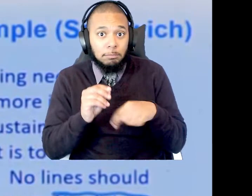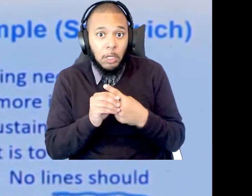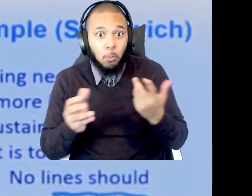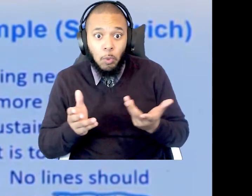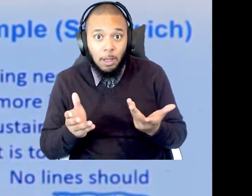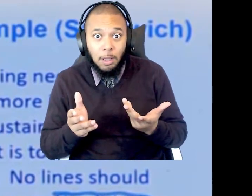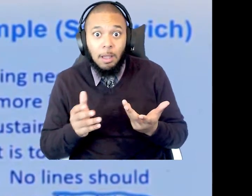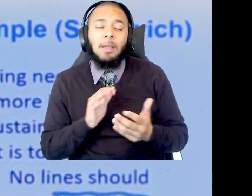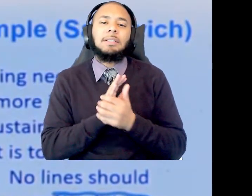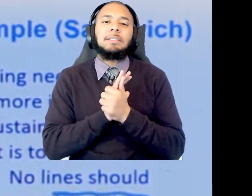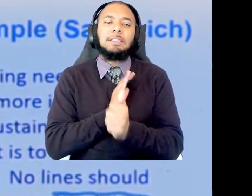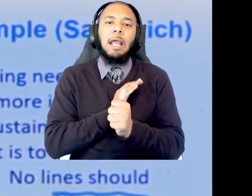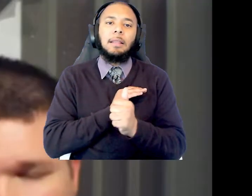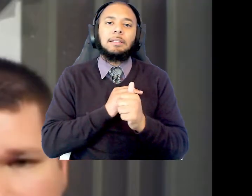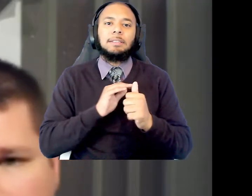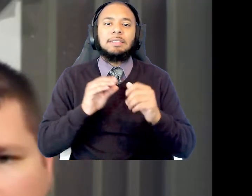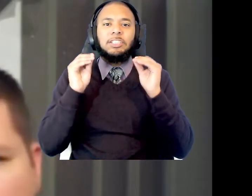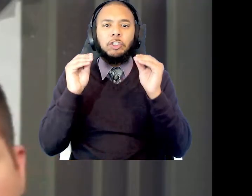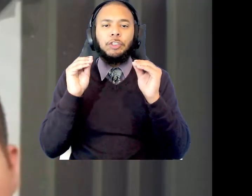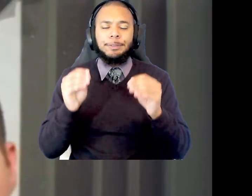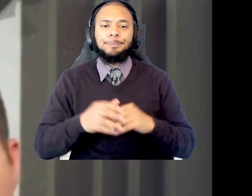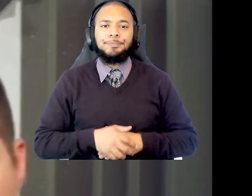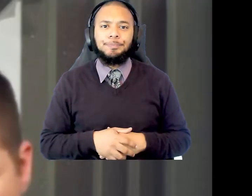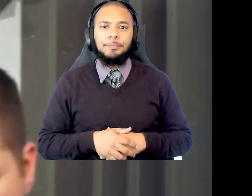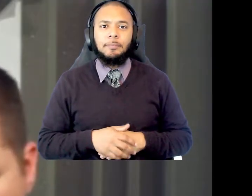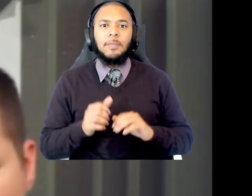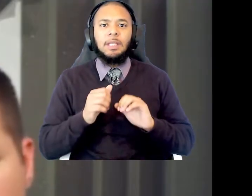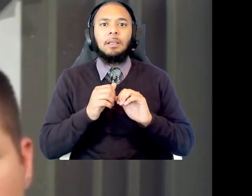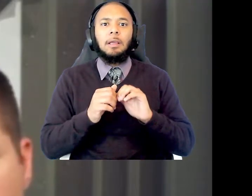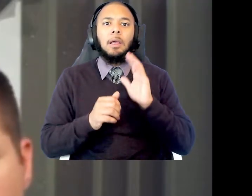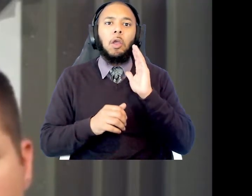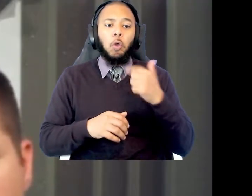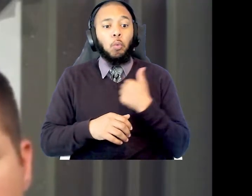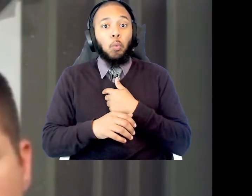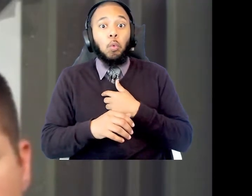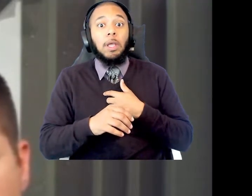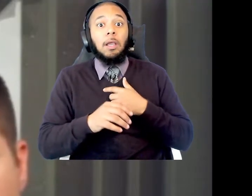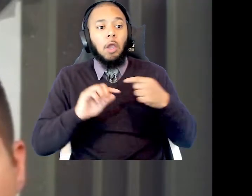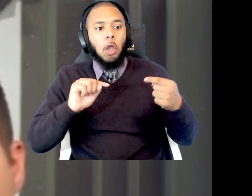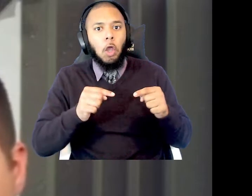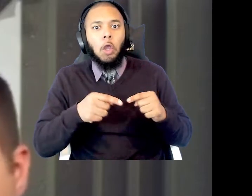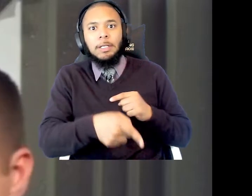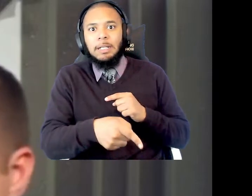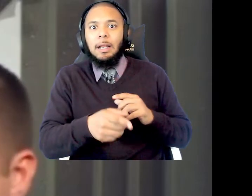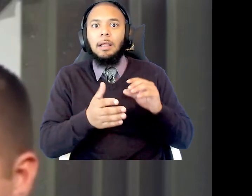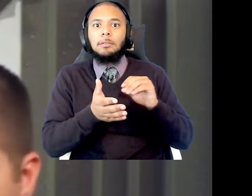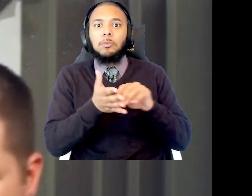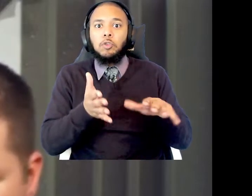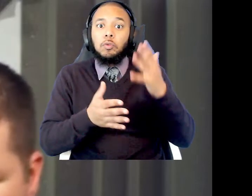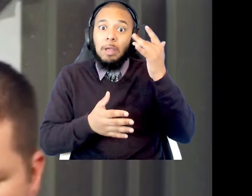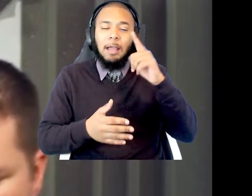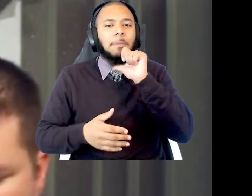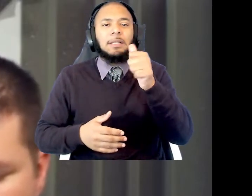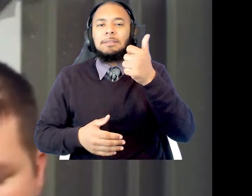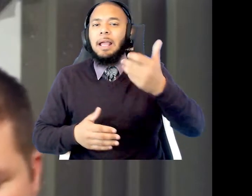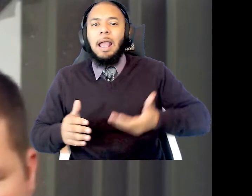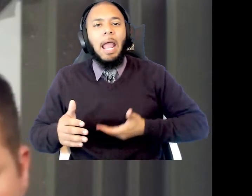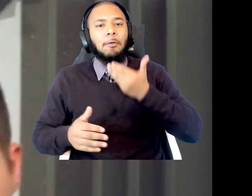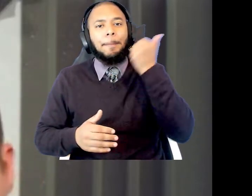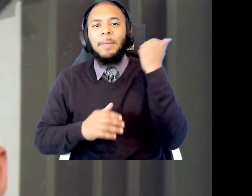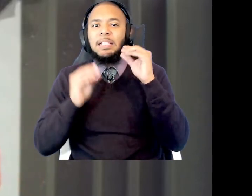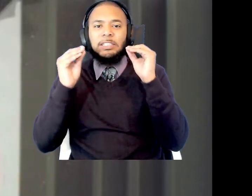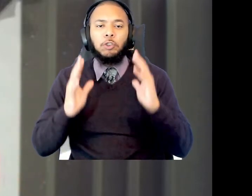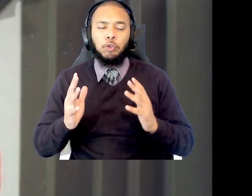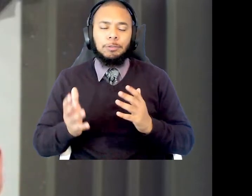talent of teaching, right? How we're permanently damaging our students because we're not getting maybe the best teachers, okay? So